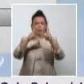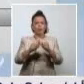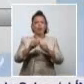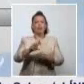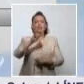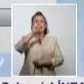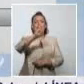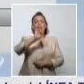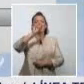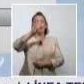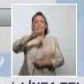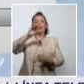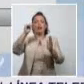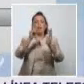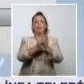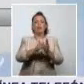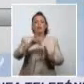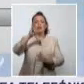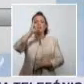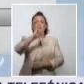63,649 fatalities,